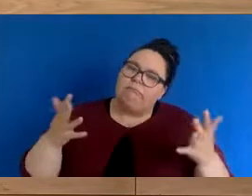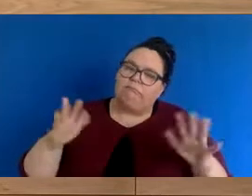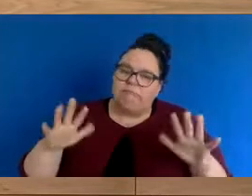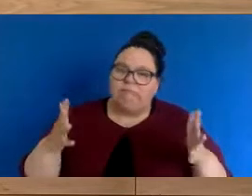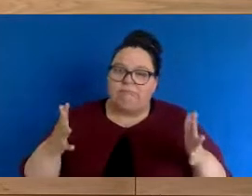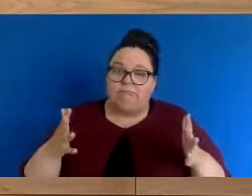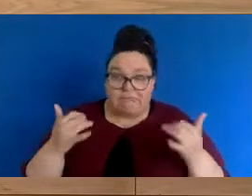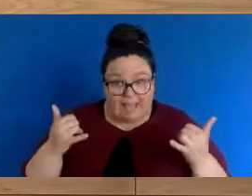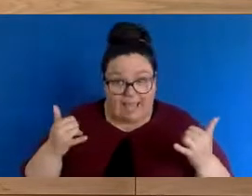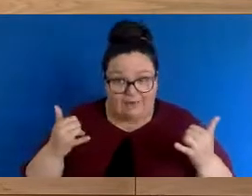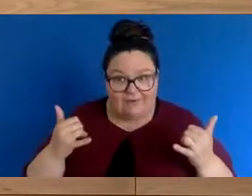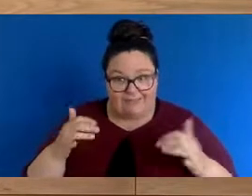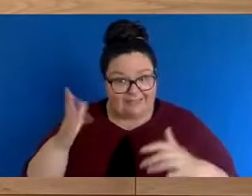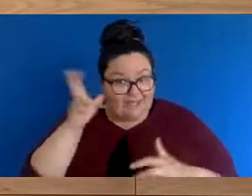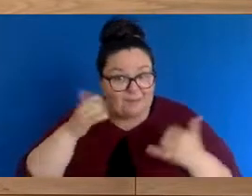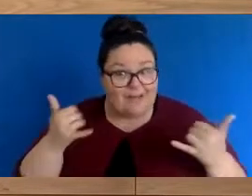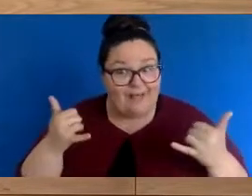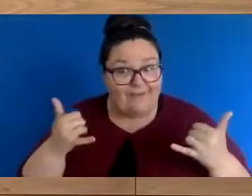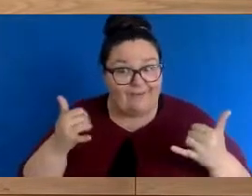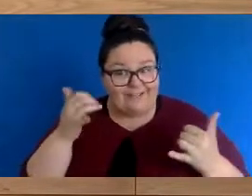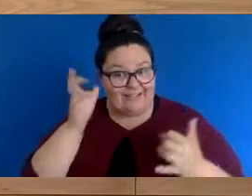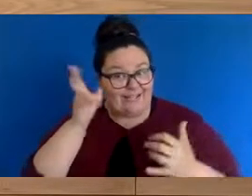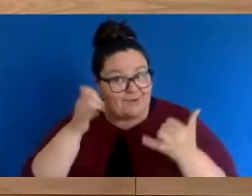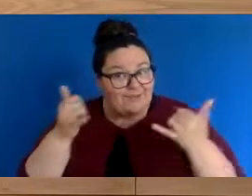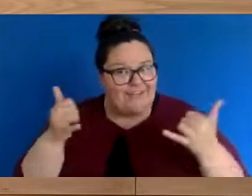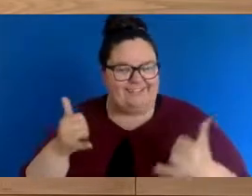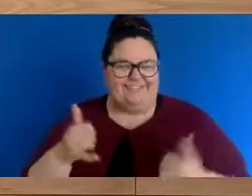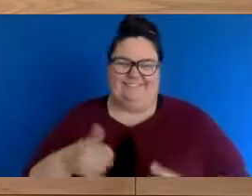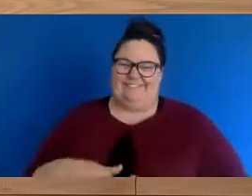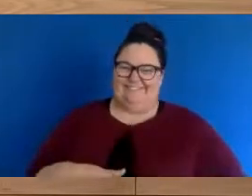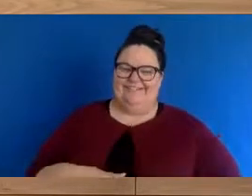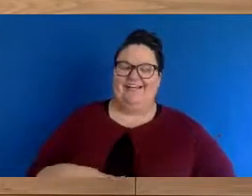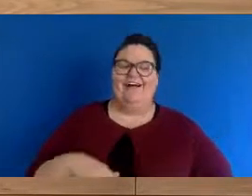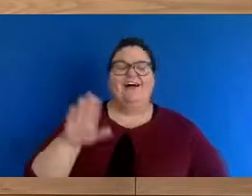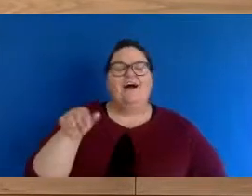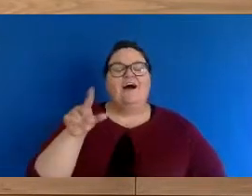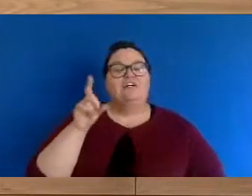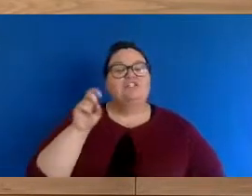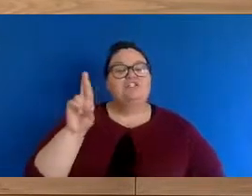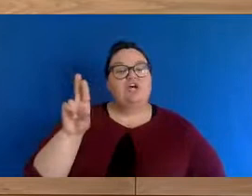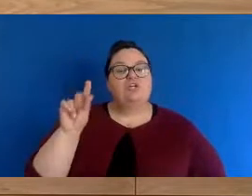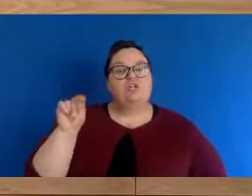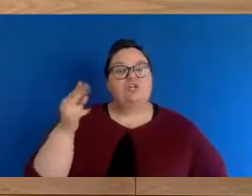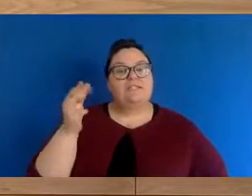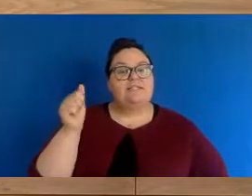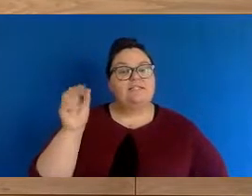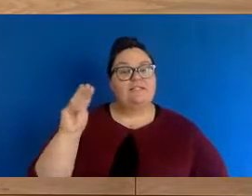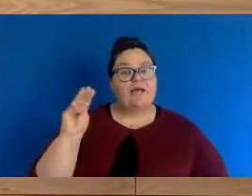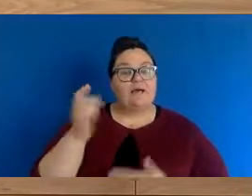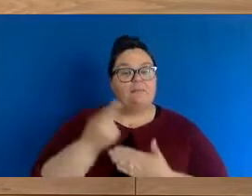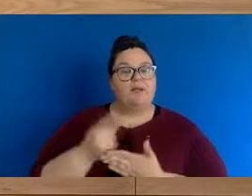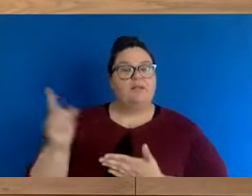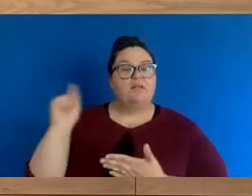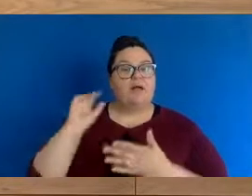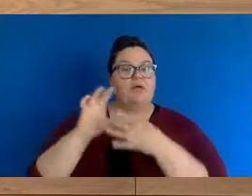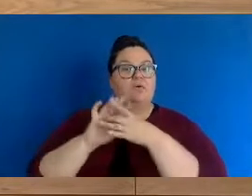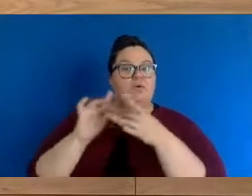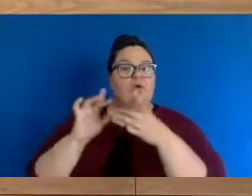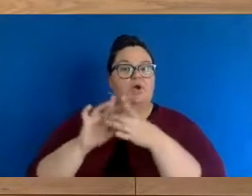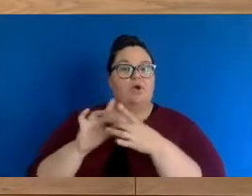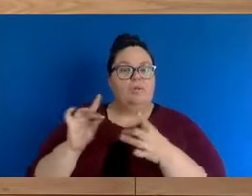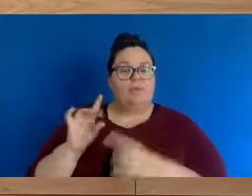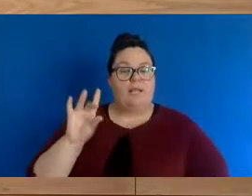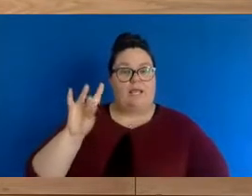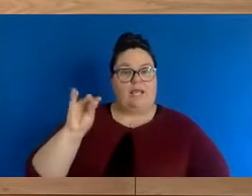now? Yes. Okay. Dr. Tam said last week that at least 80% of the